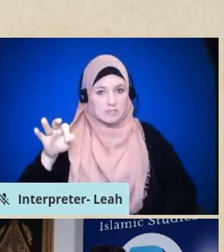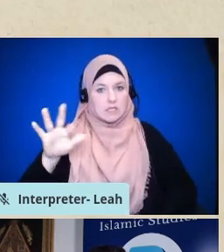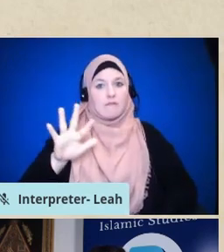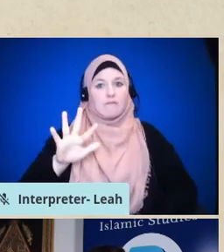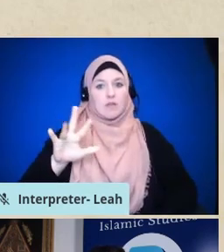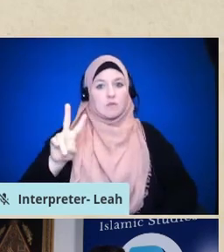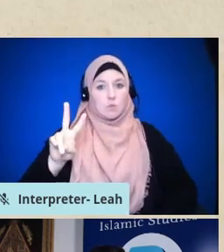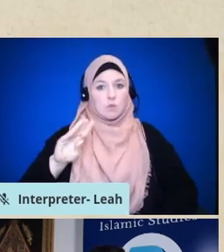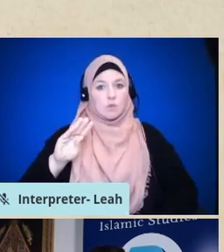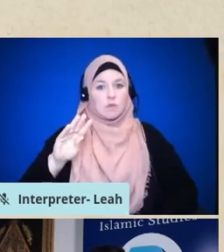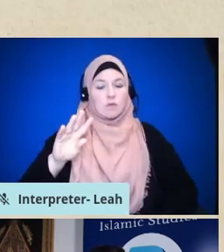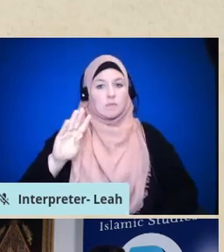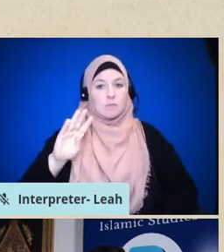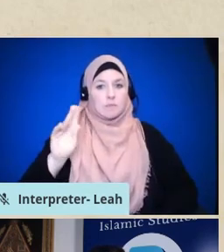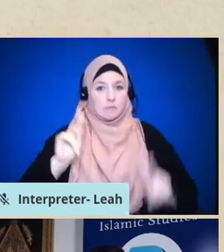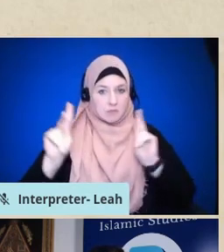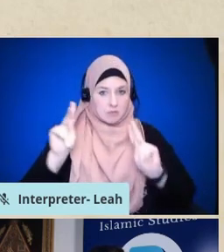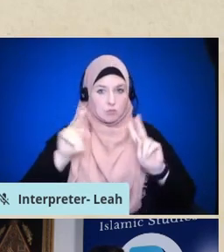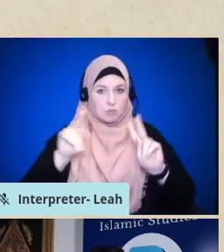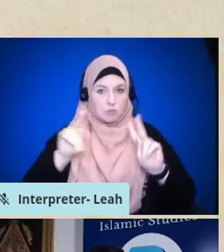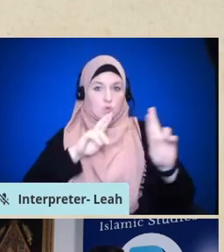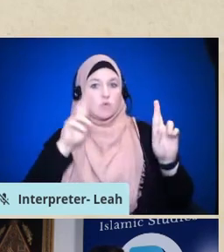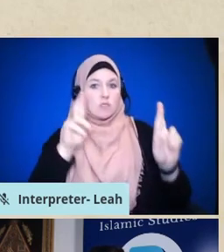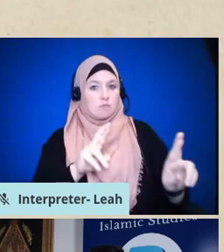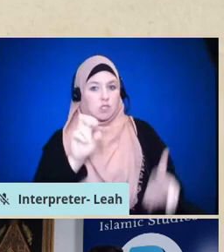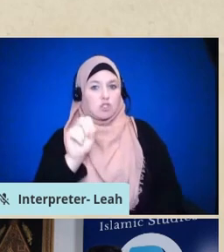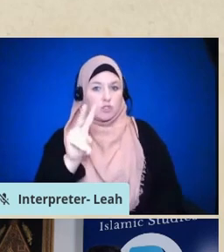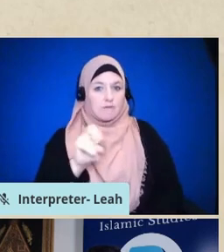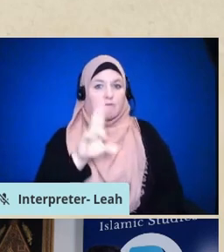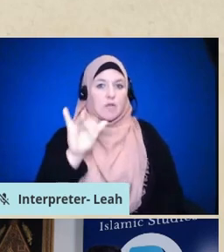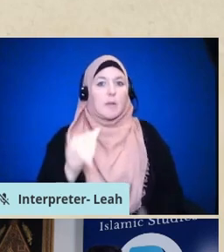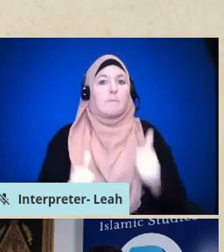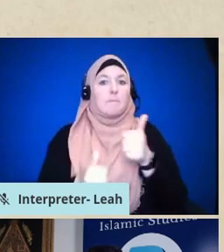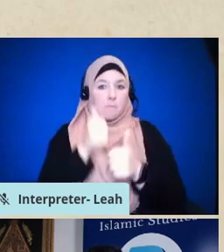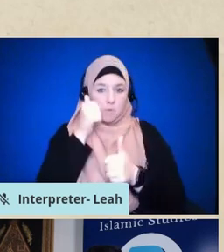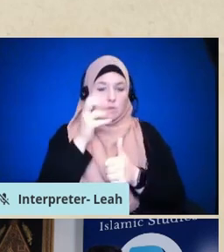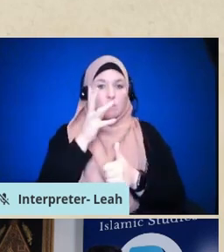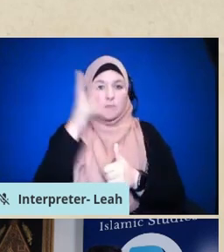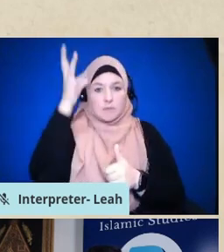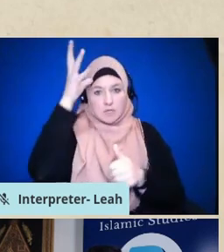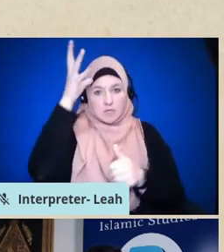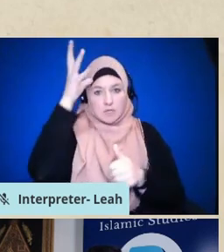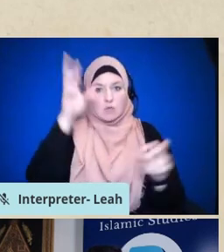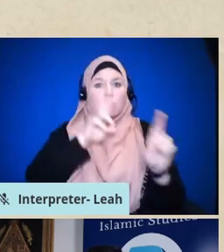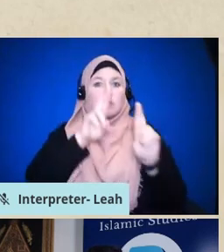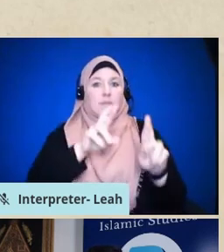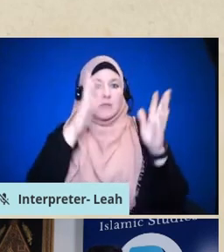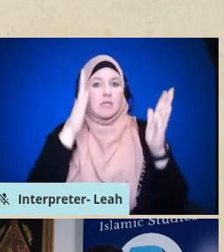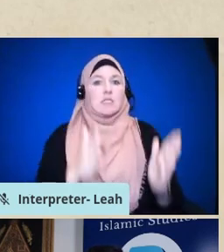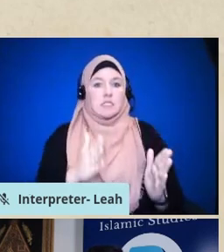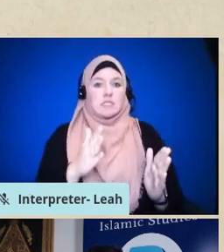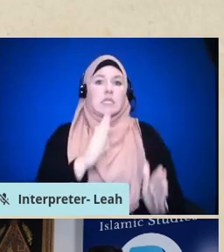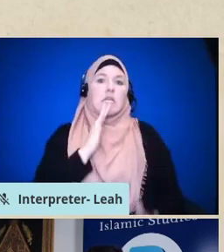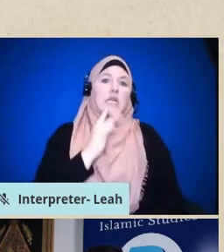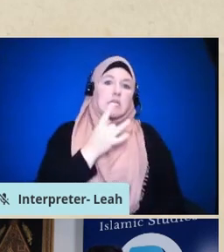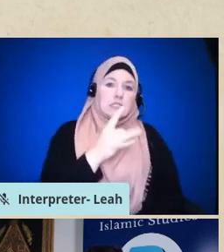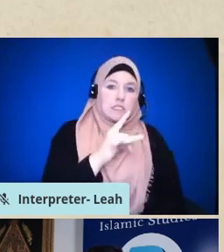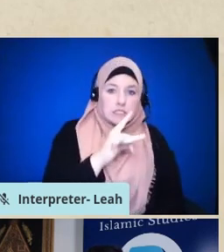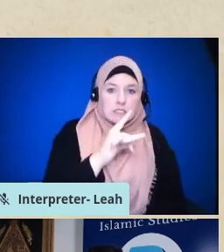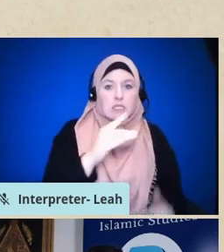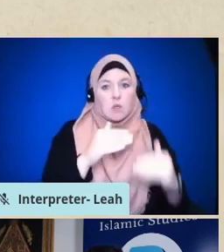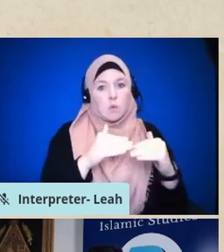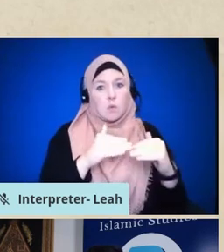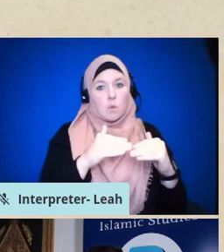52 people actually responded to the survey, and the majority of respondents, they were 18 years old